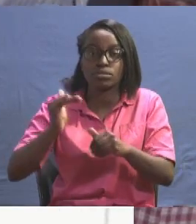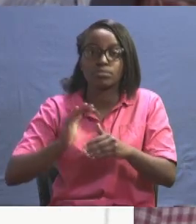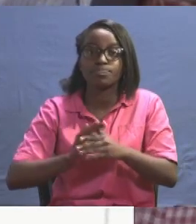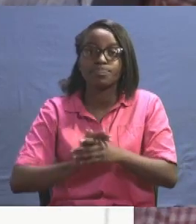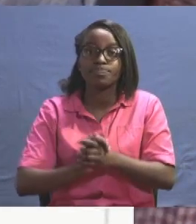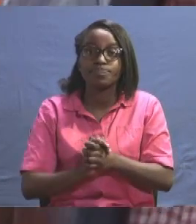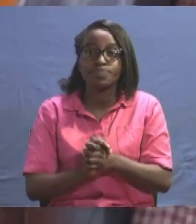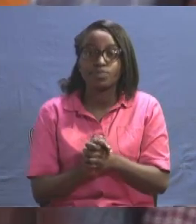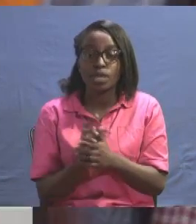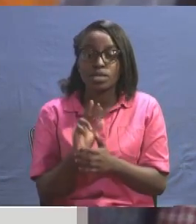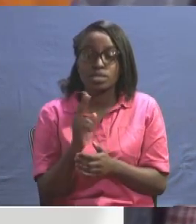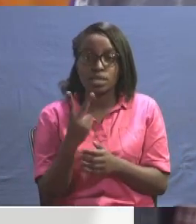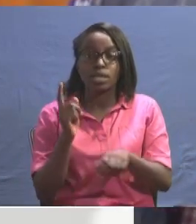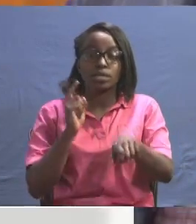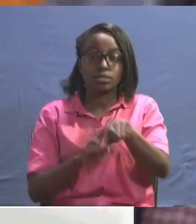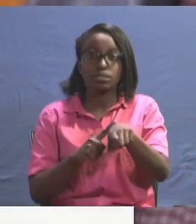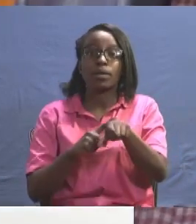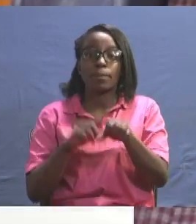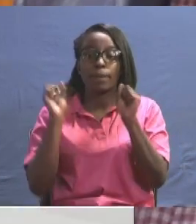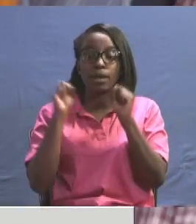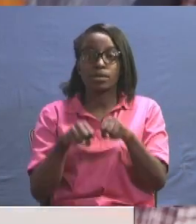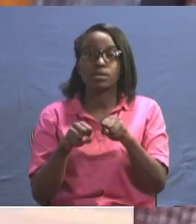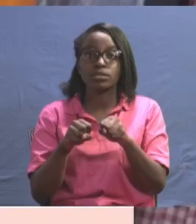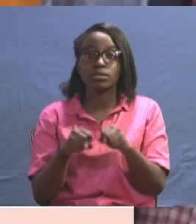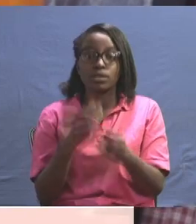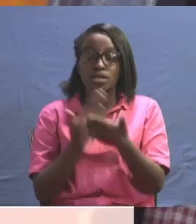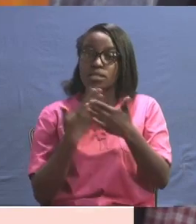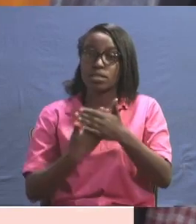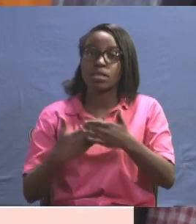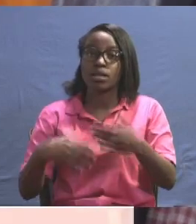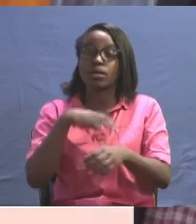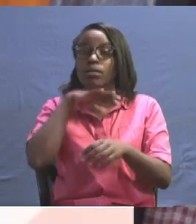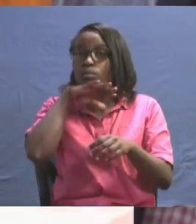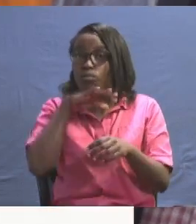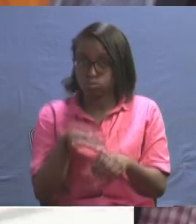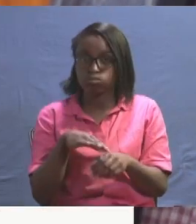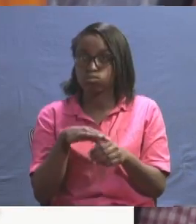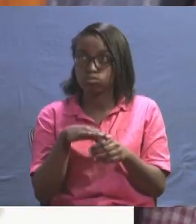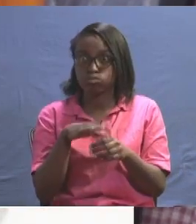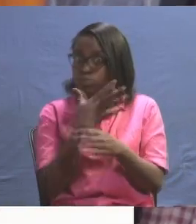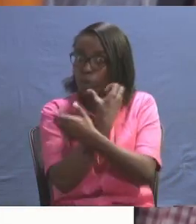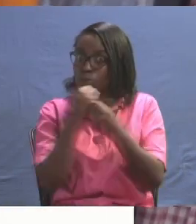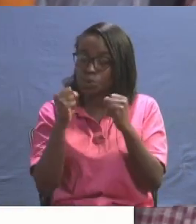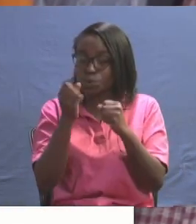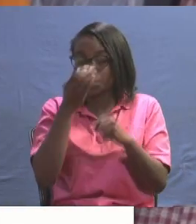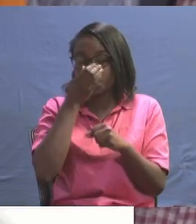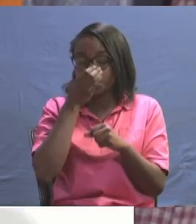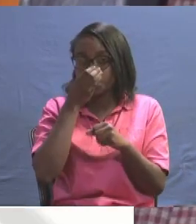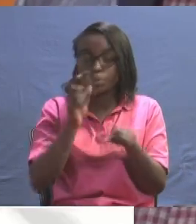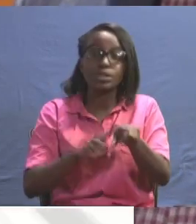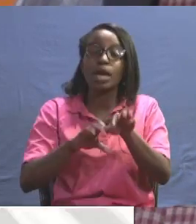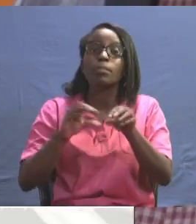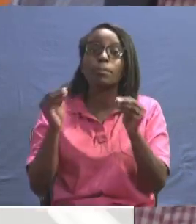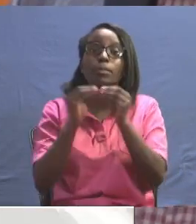pili, tumekubaliana ni kushukuru Rais Dr. William Samoei Ruto kuwateua wanachama